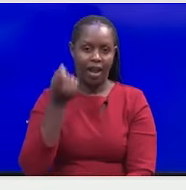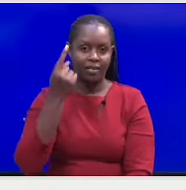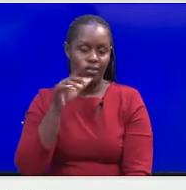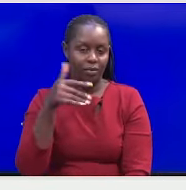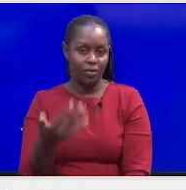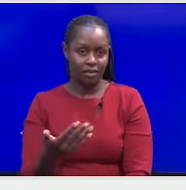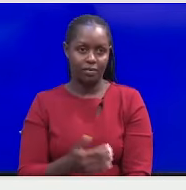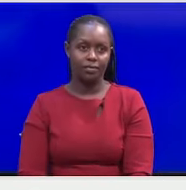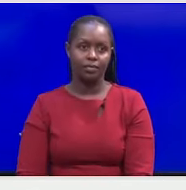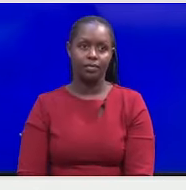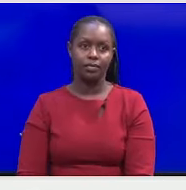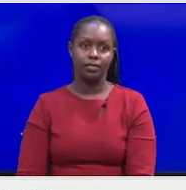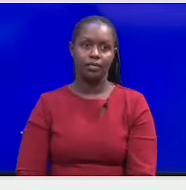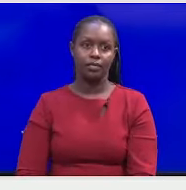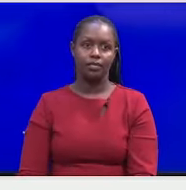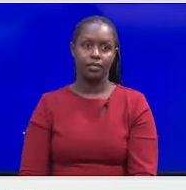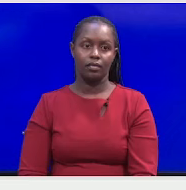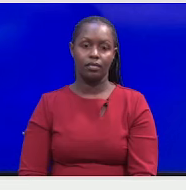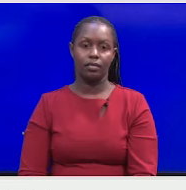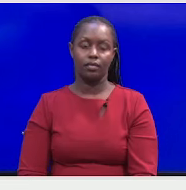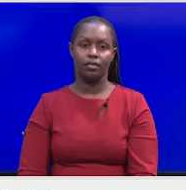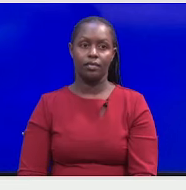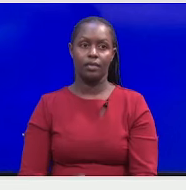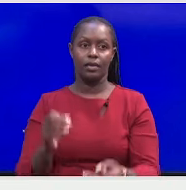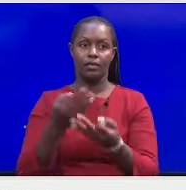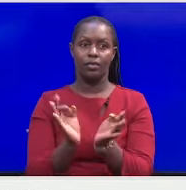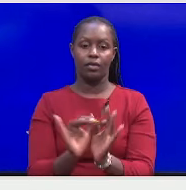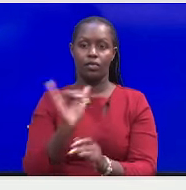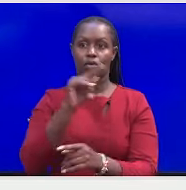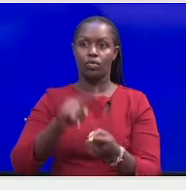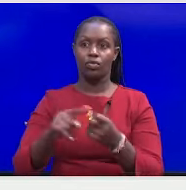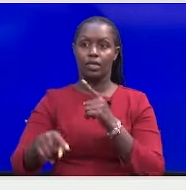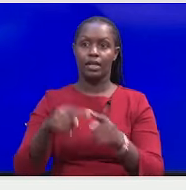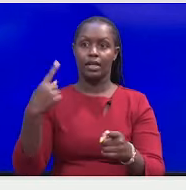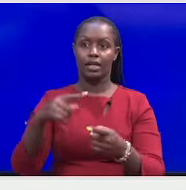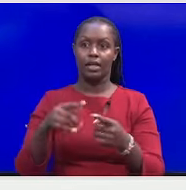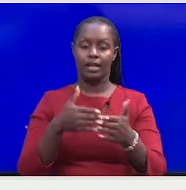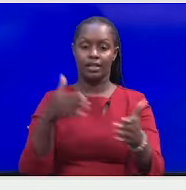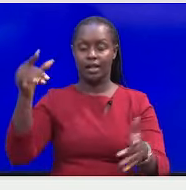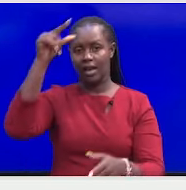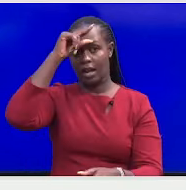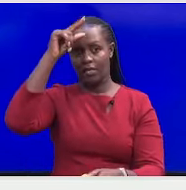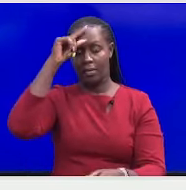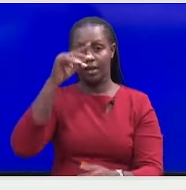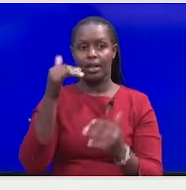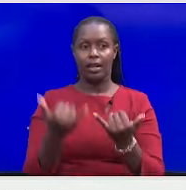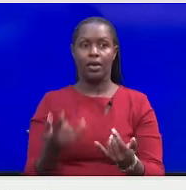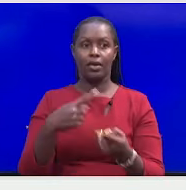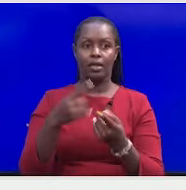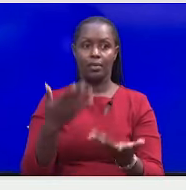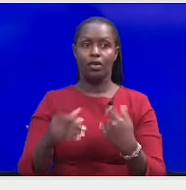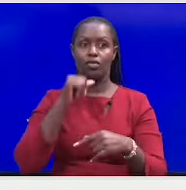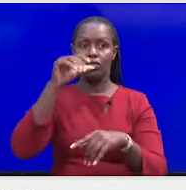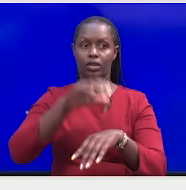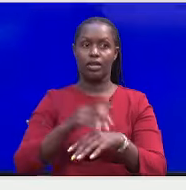that families of those killed in the anti-government protests now fear they might not get